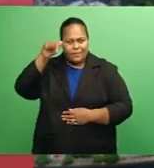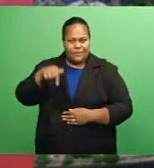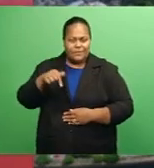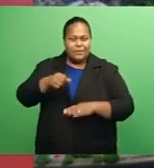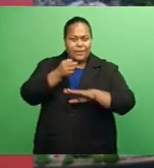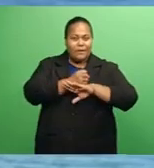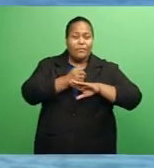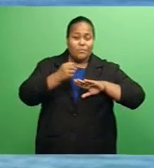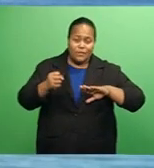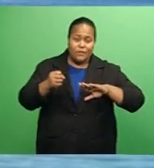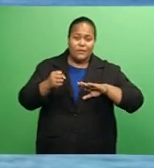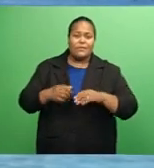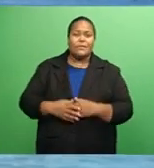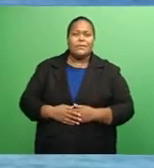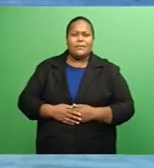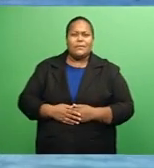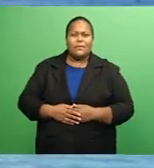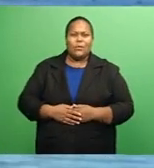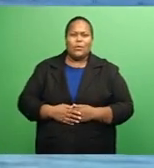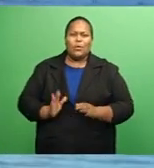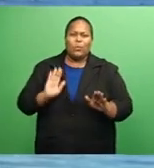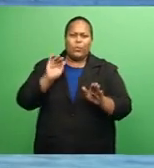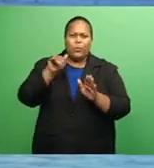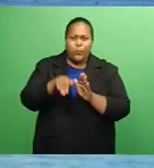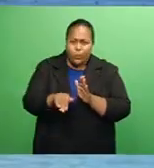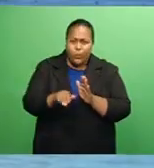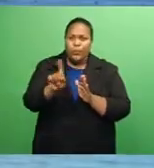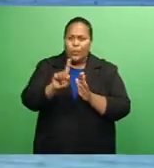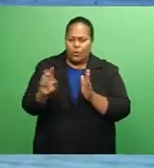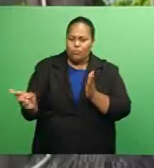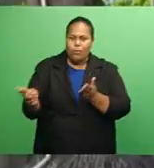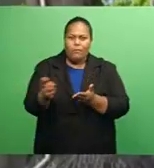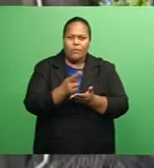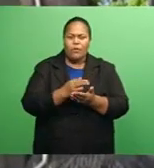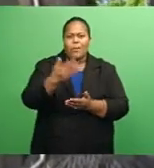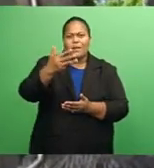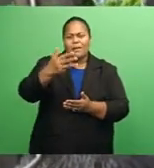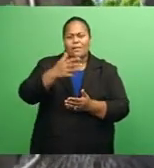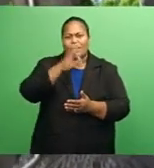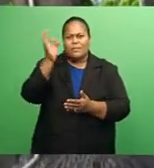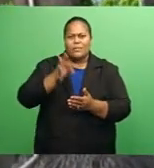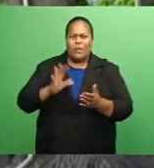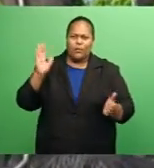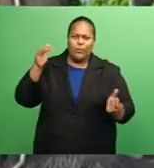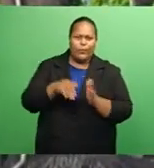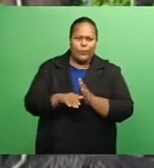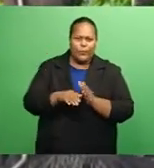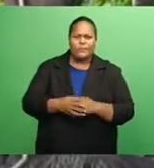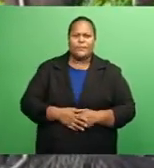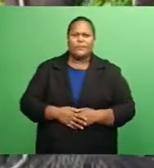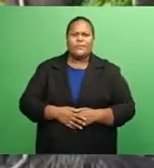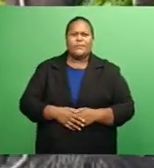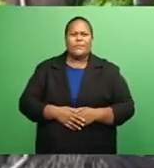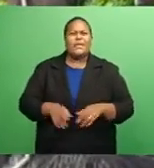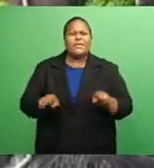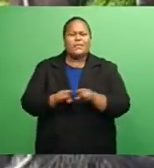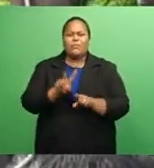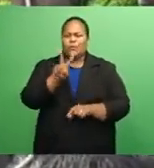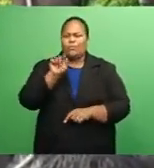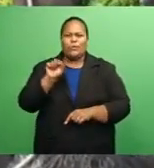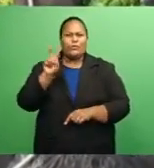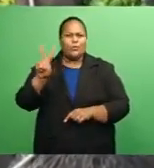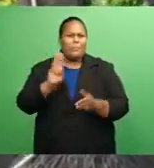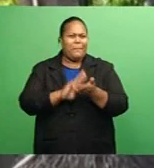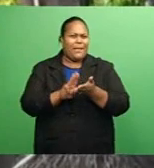Government is expecting a decrease in revenue by 19%. This is similar to losing $2 billion of national revenue. Some